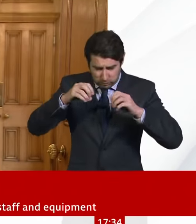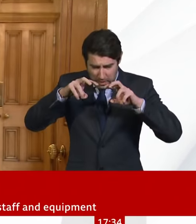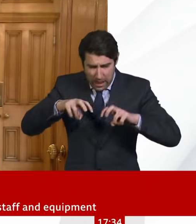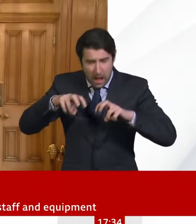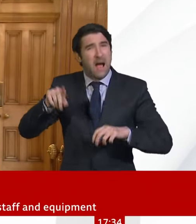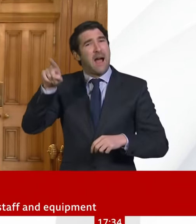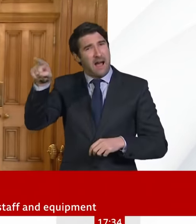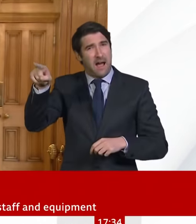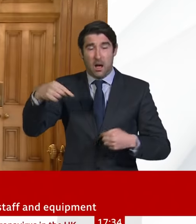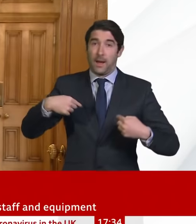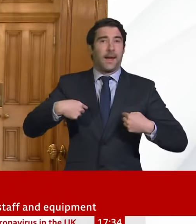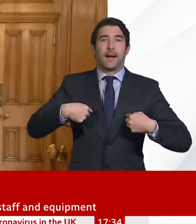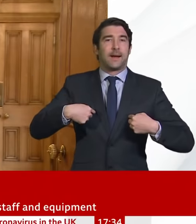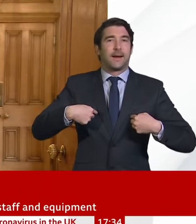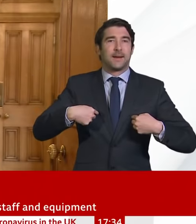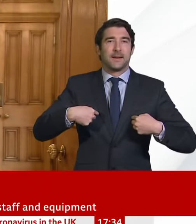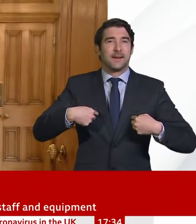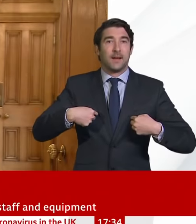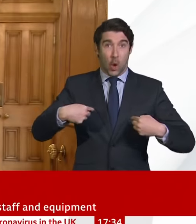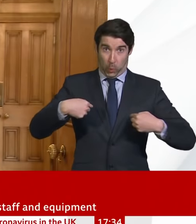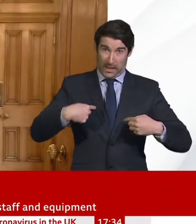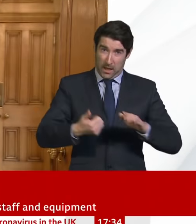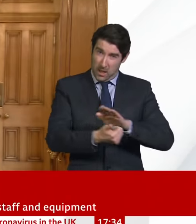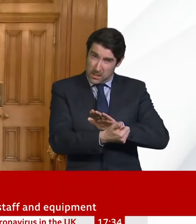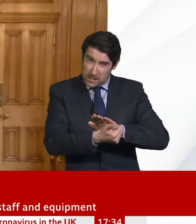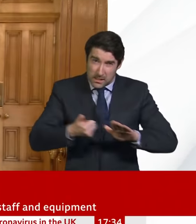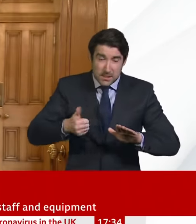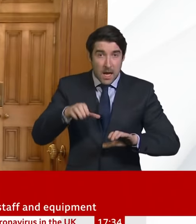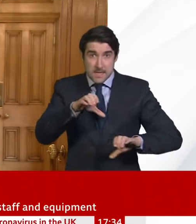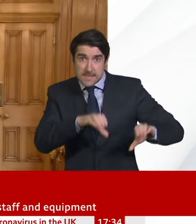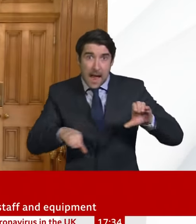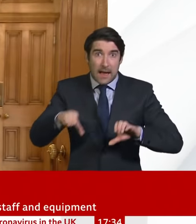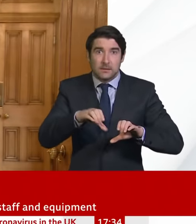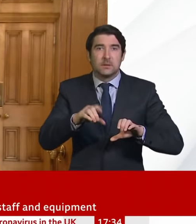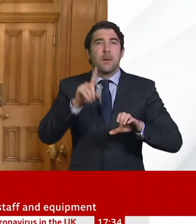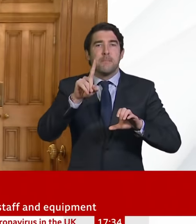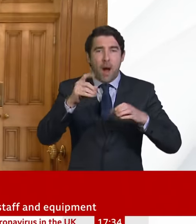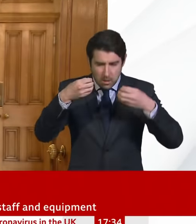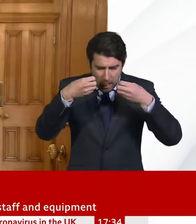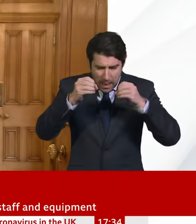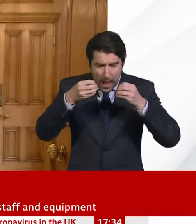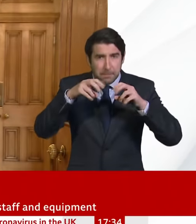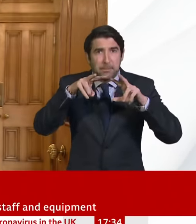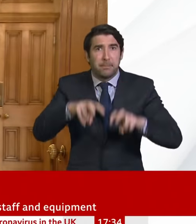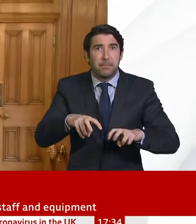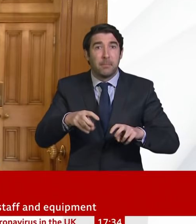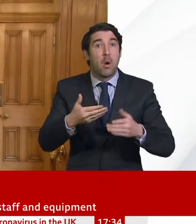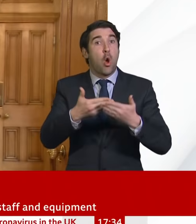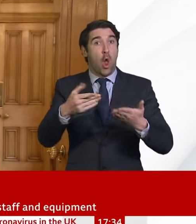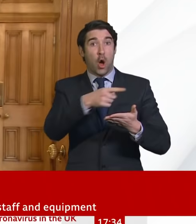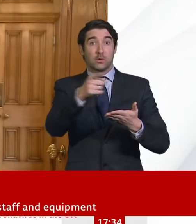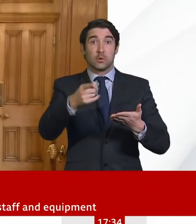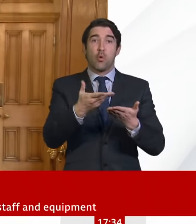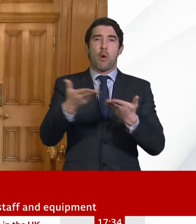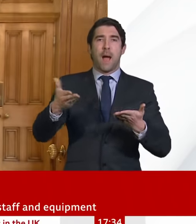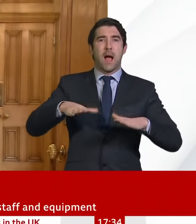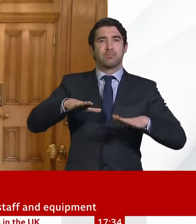scientific labs in the world, but we did not have the scale. My German counterpart, for instance, could call